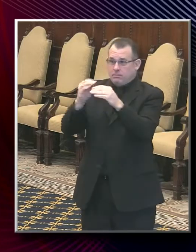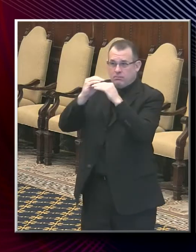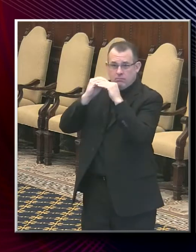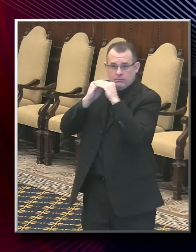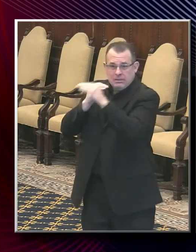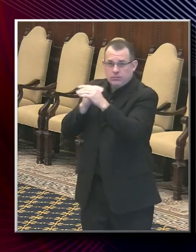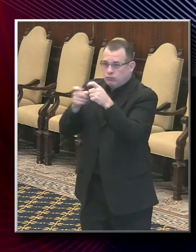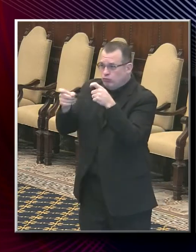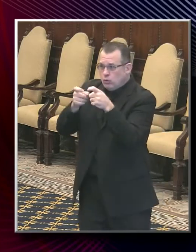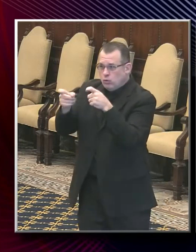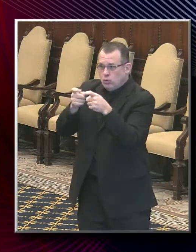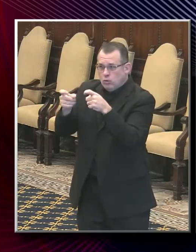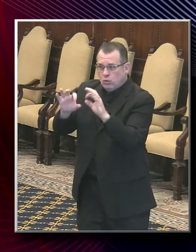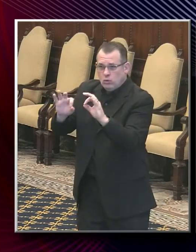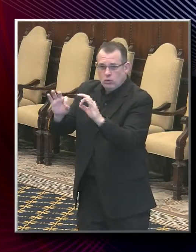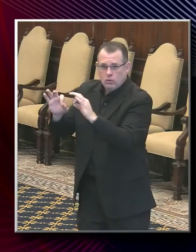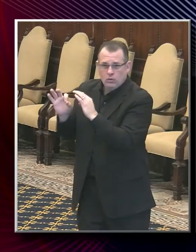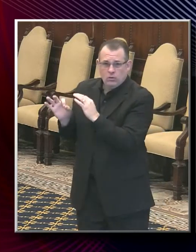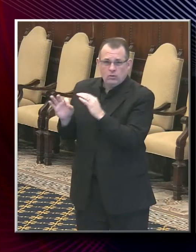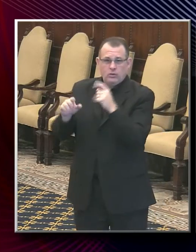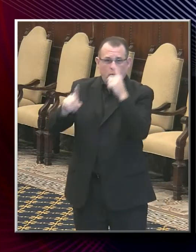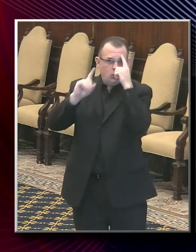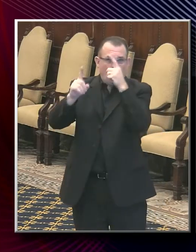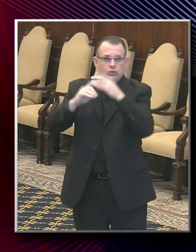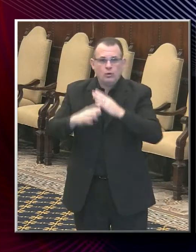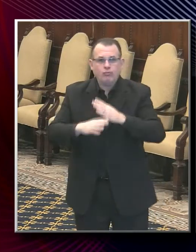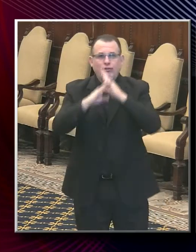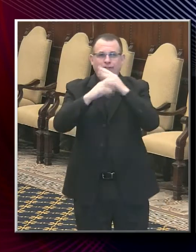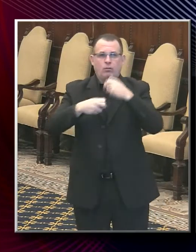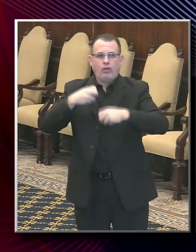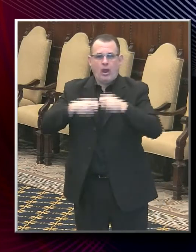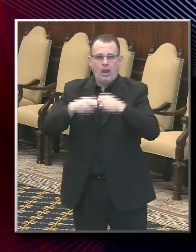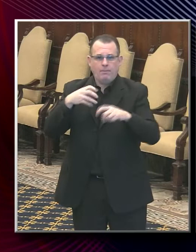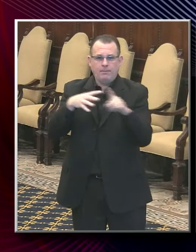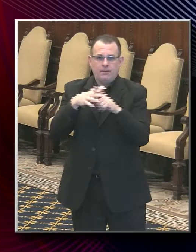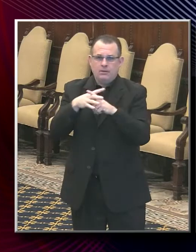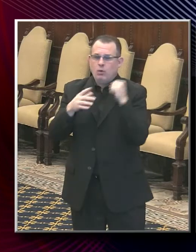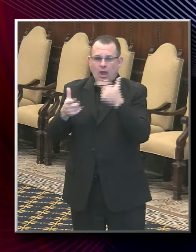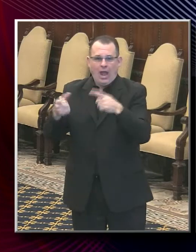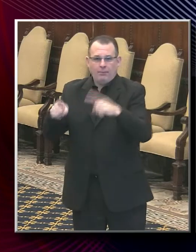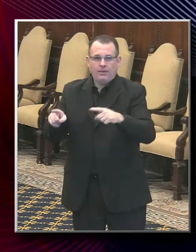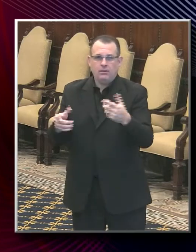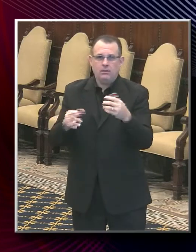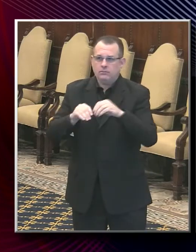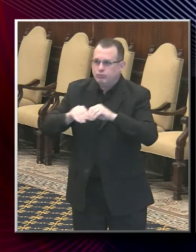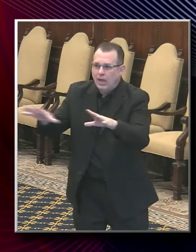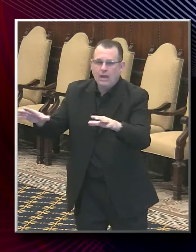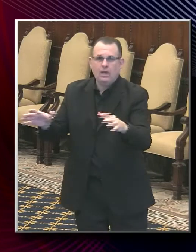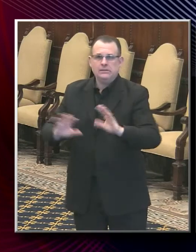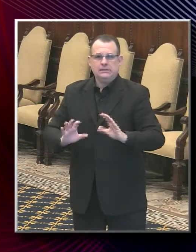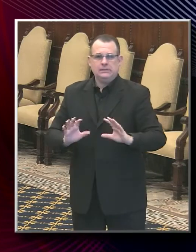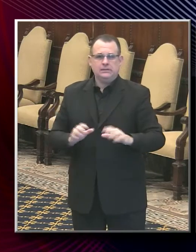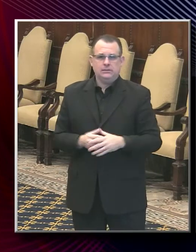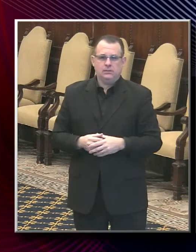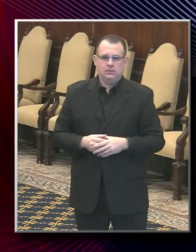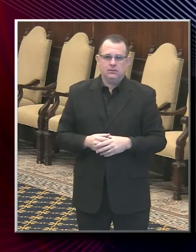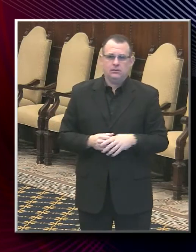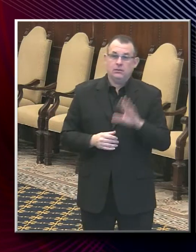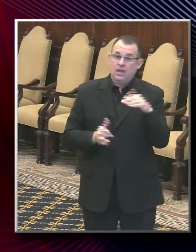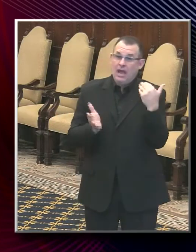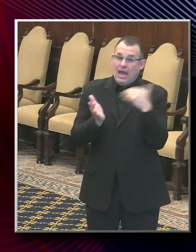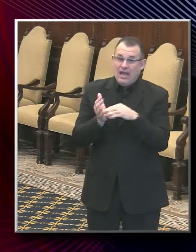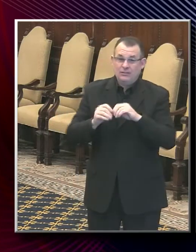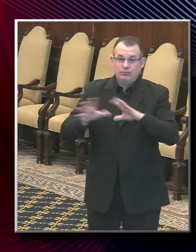much better to prevent that kind of problem than have it happen. And the way to do that is to try to prevent the infections from spreading, and we're giving them technical advice